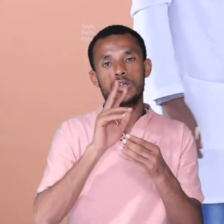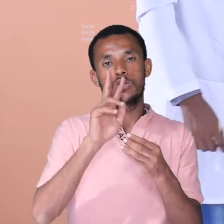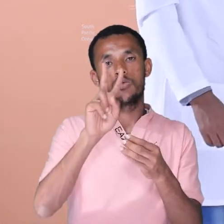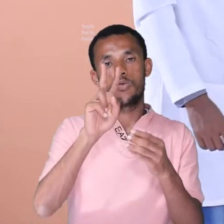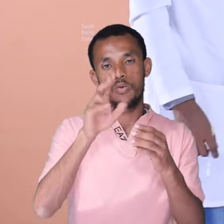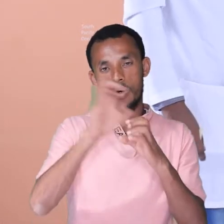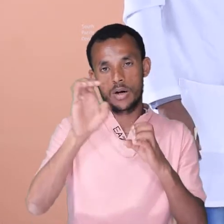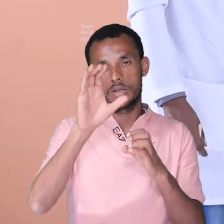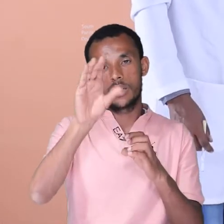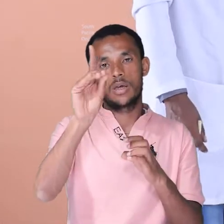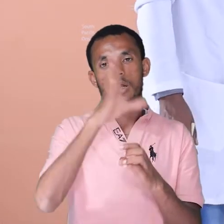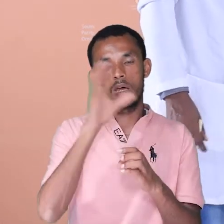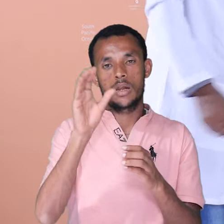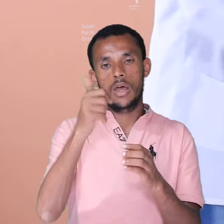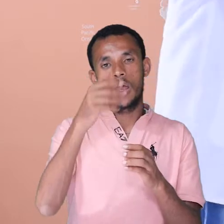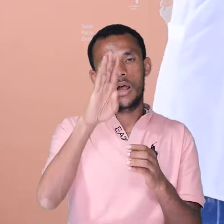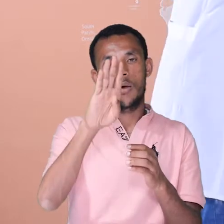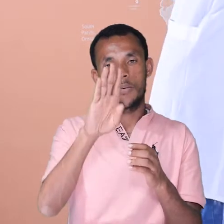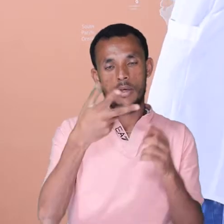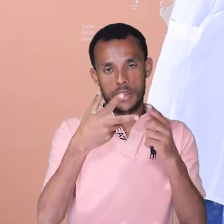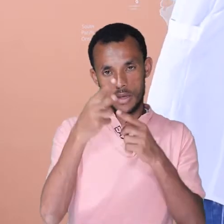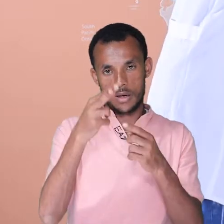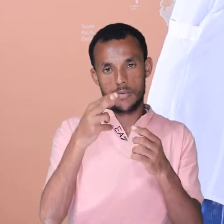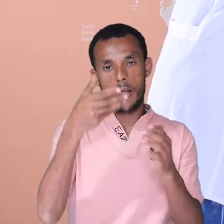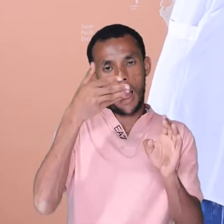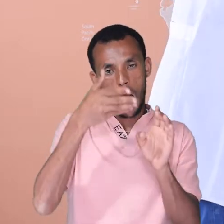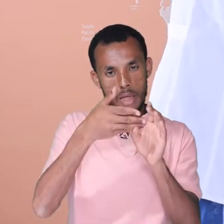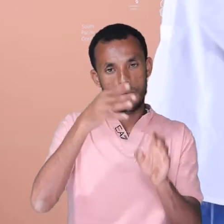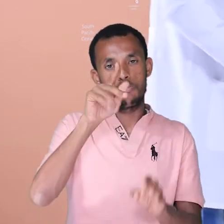CD and AB intersect at P.